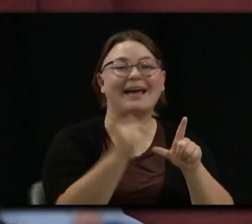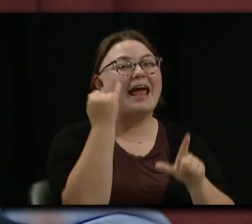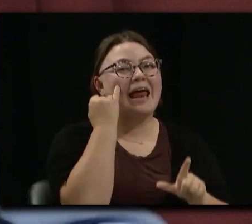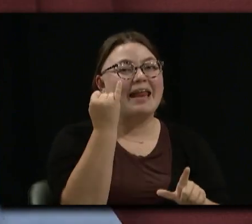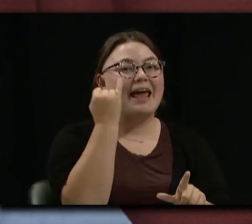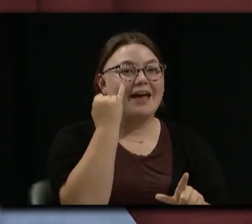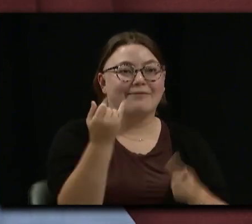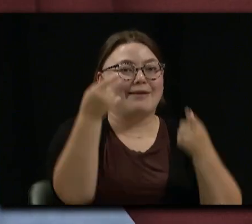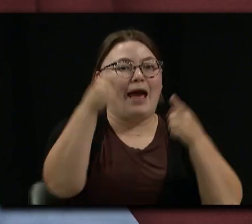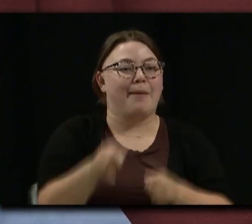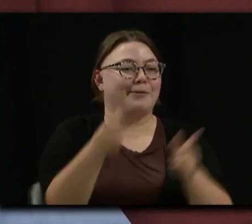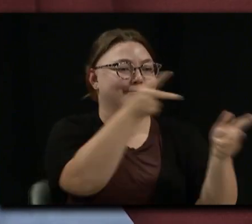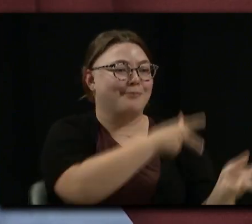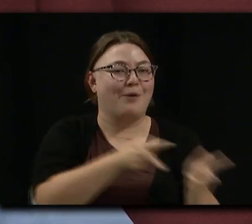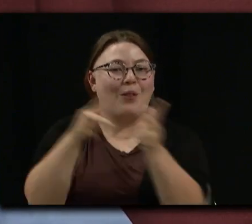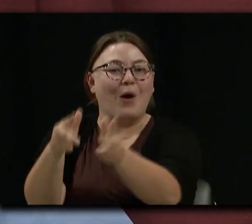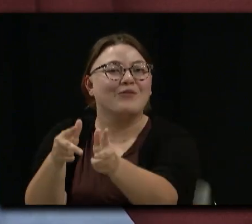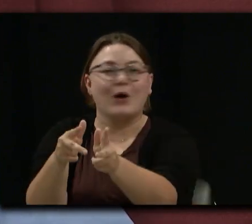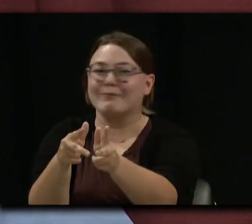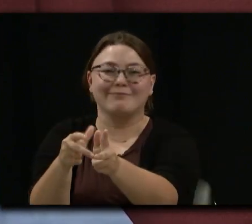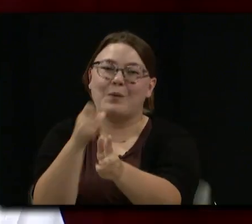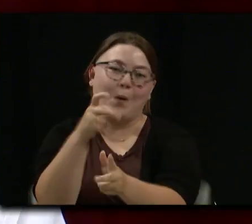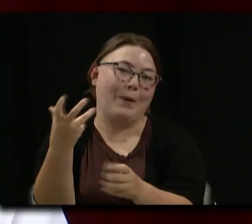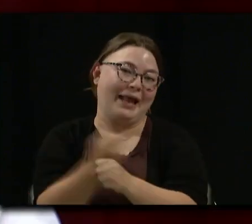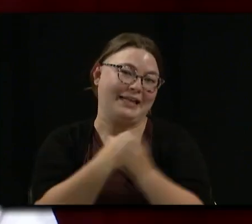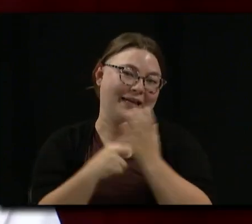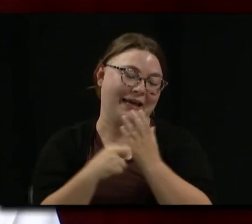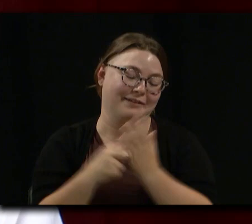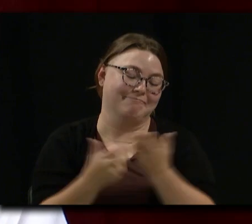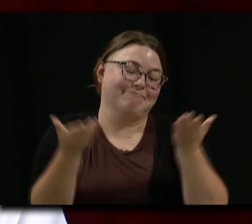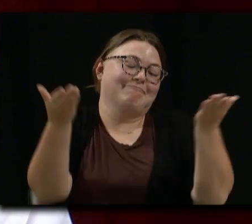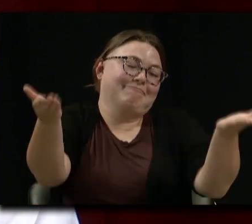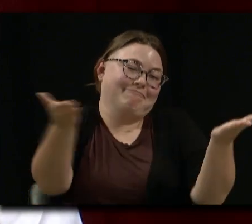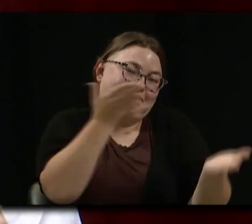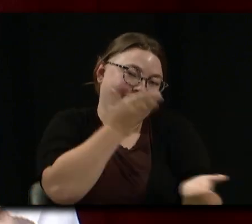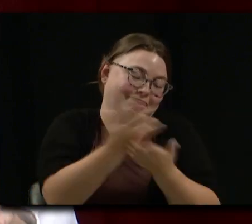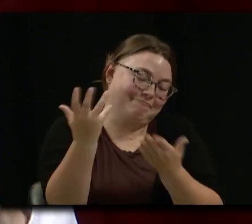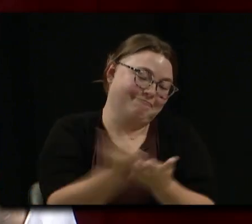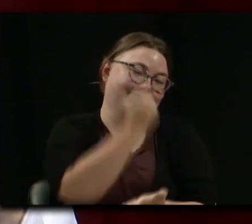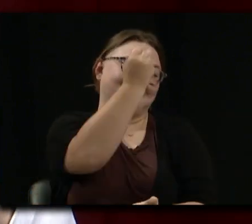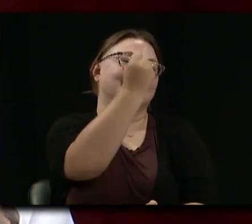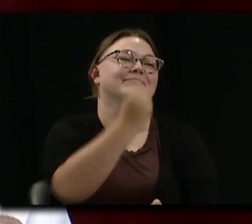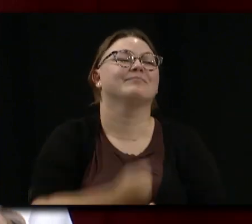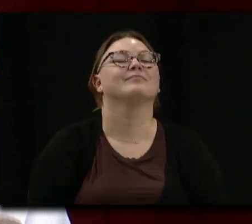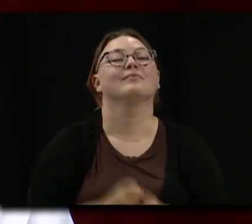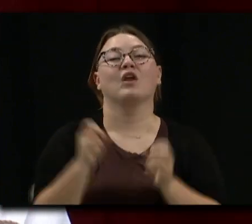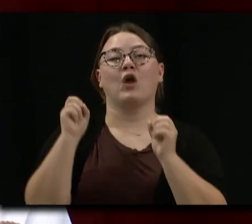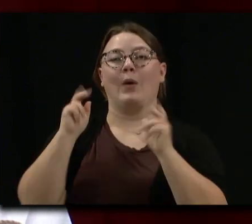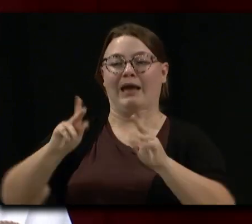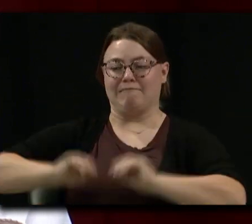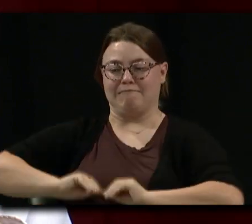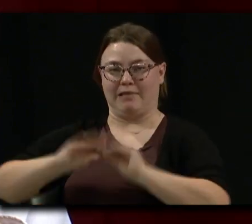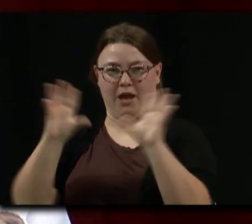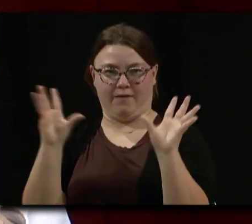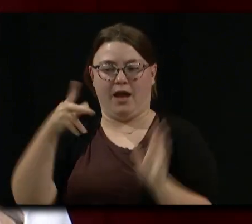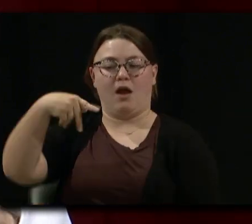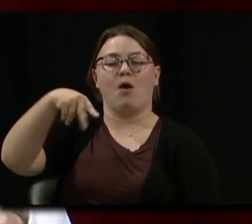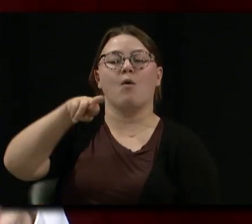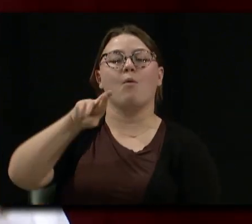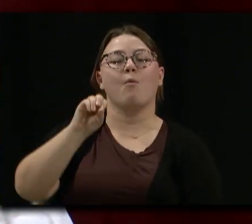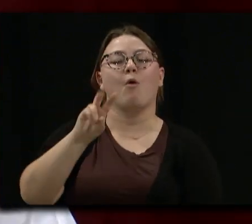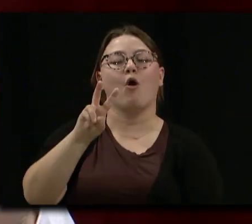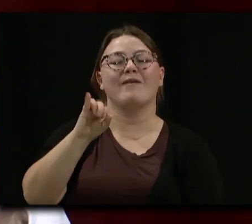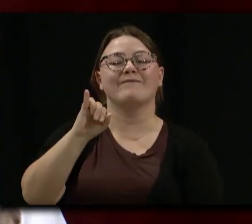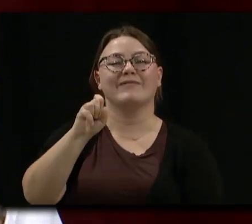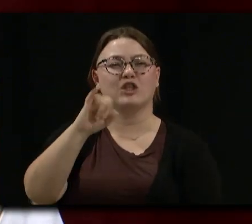they were happen to be pulled over with an invalid license. Right. So just to be clear, in terms of a provisional ballot, I think sometimes people